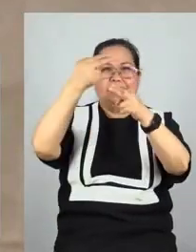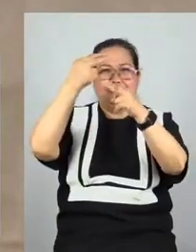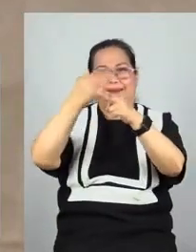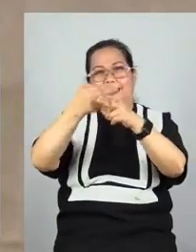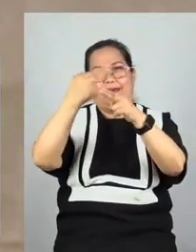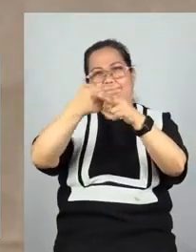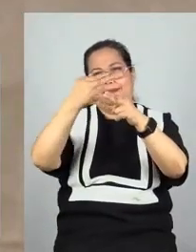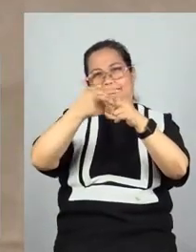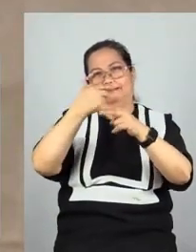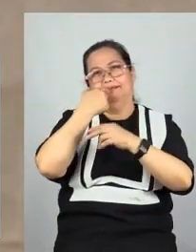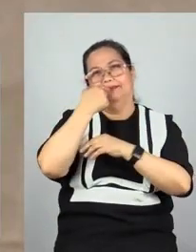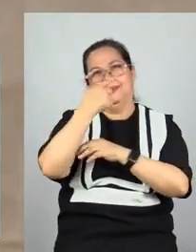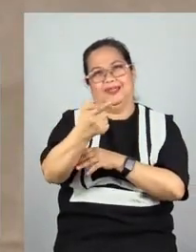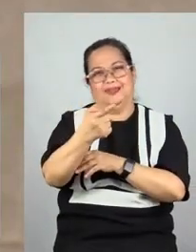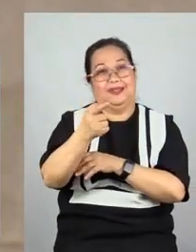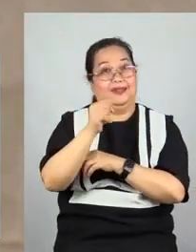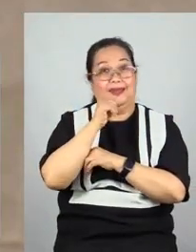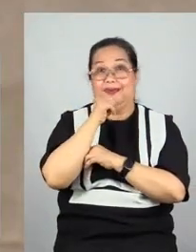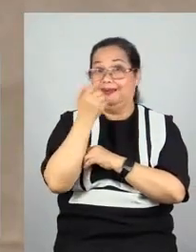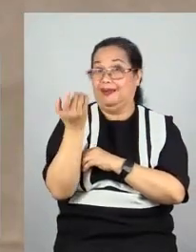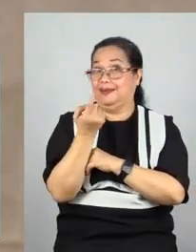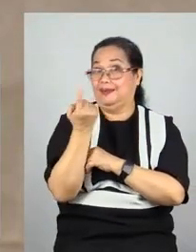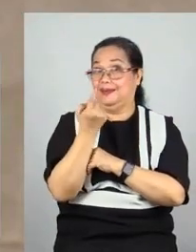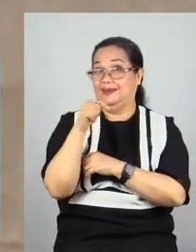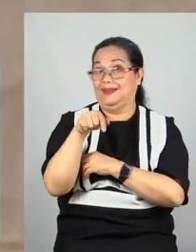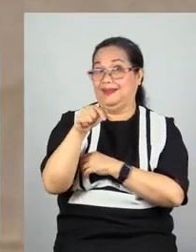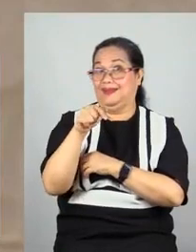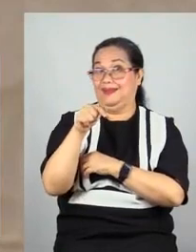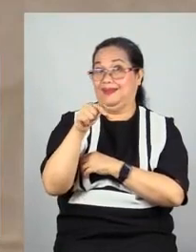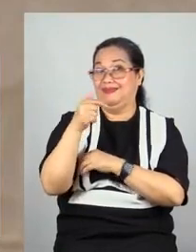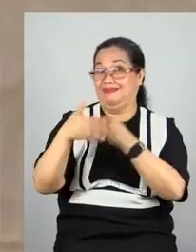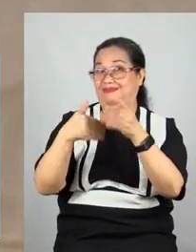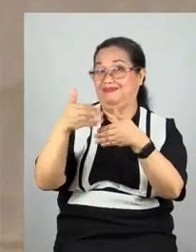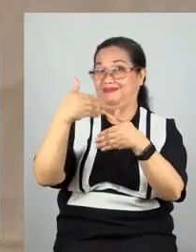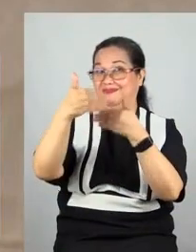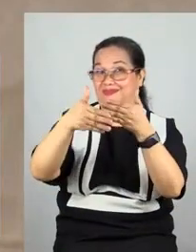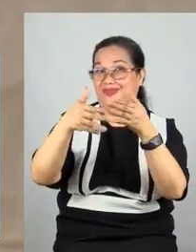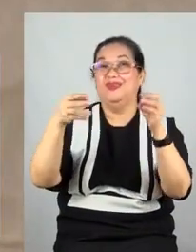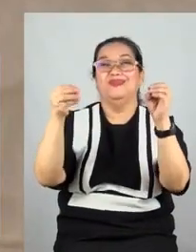named, not only in this age but also in the age to come.